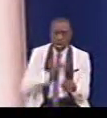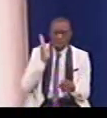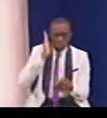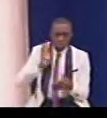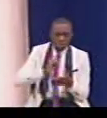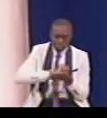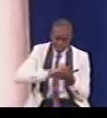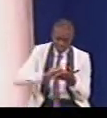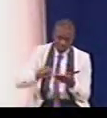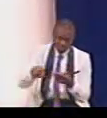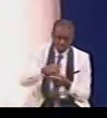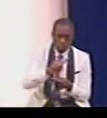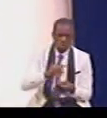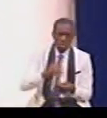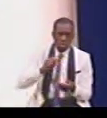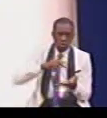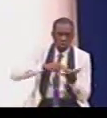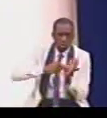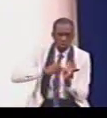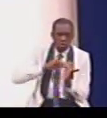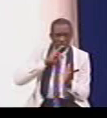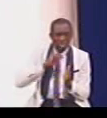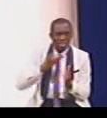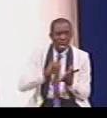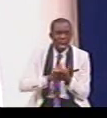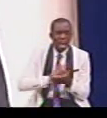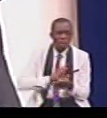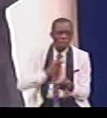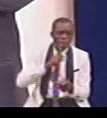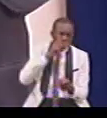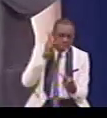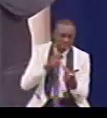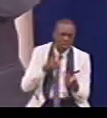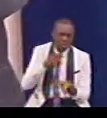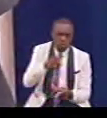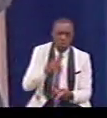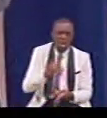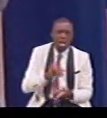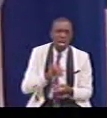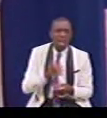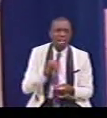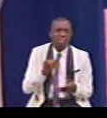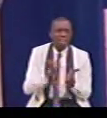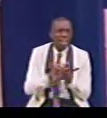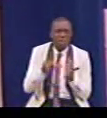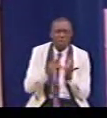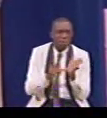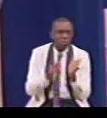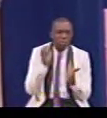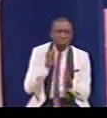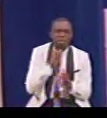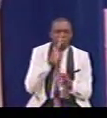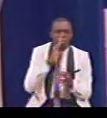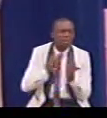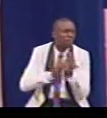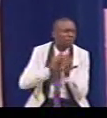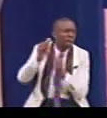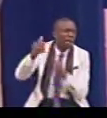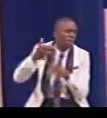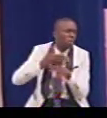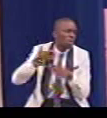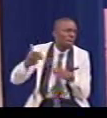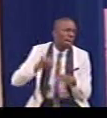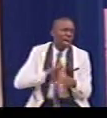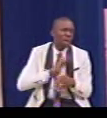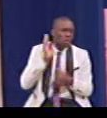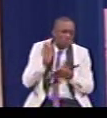perfect you and then that law will not be far away I'm going to write that law inside your heart inside